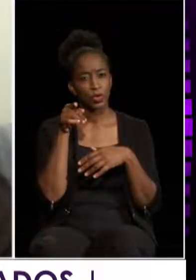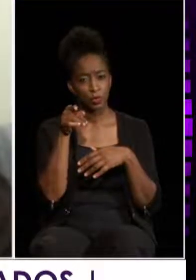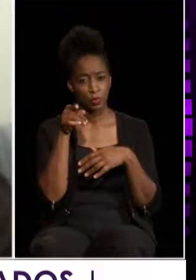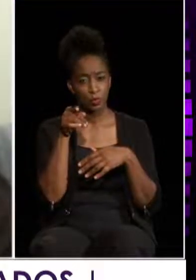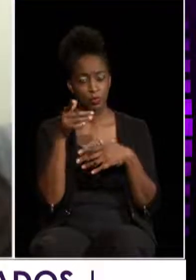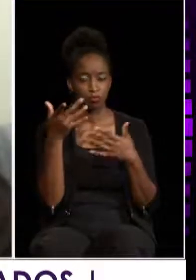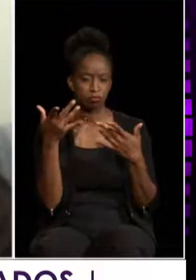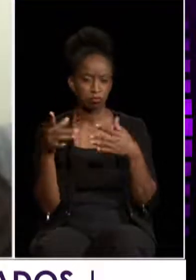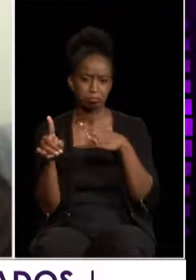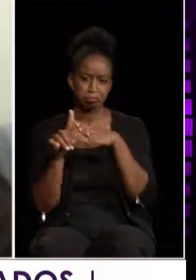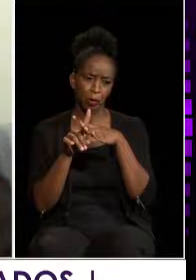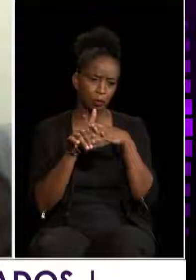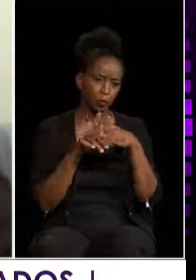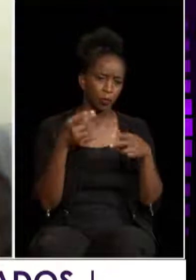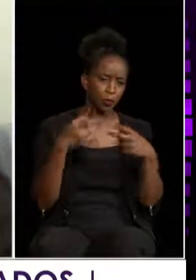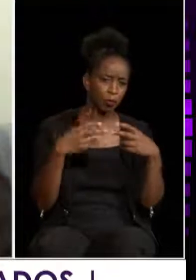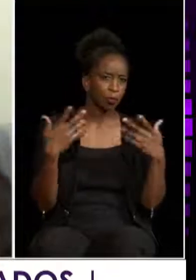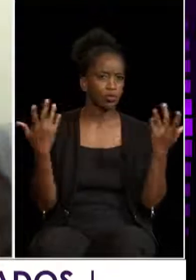and,